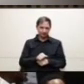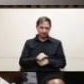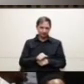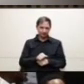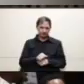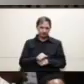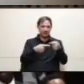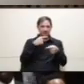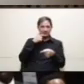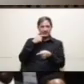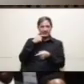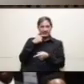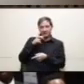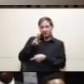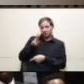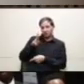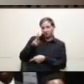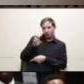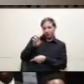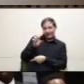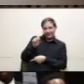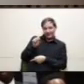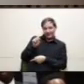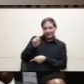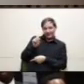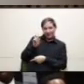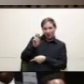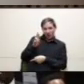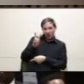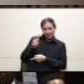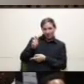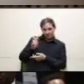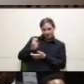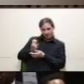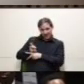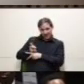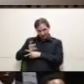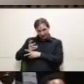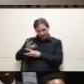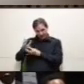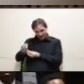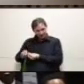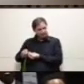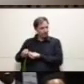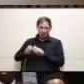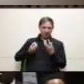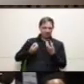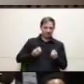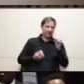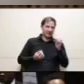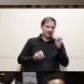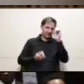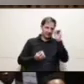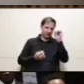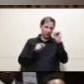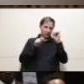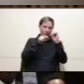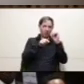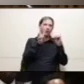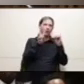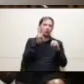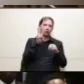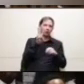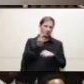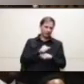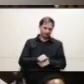municipality on month expenditure, whilst the ratio is at 0.42. Honorable